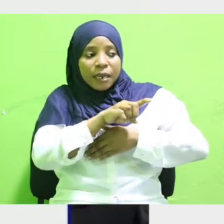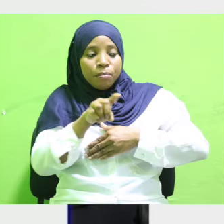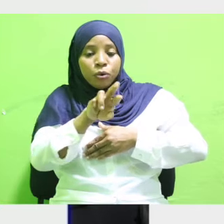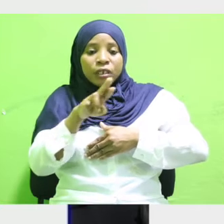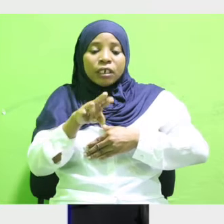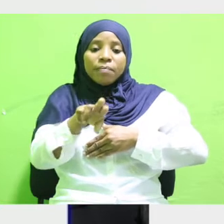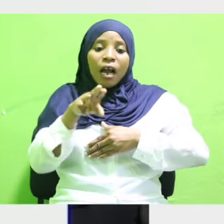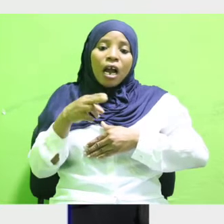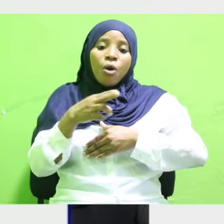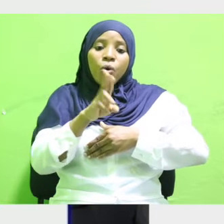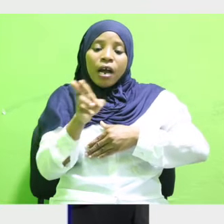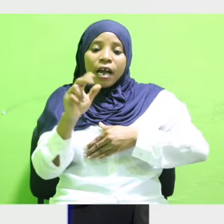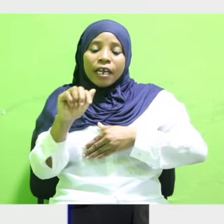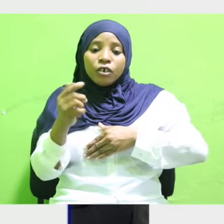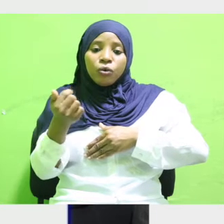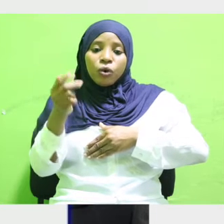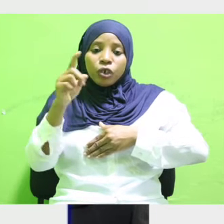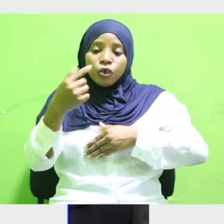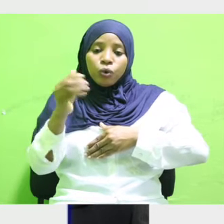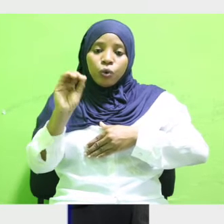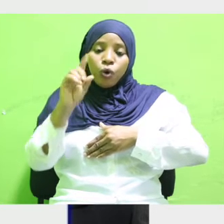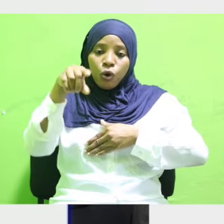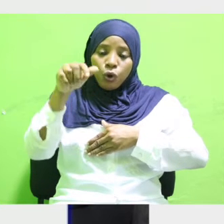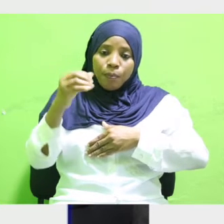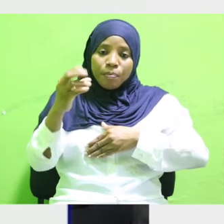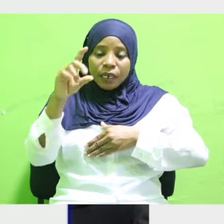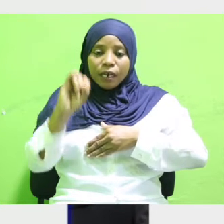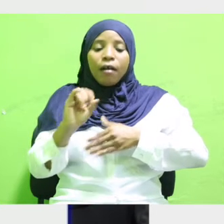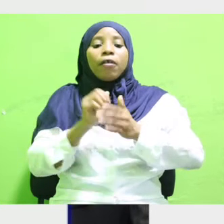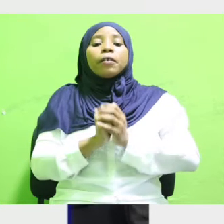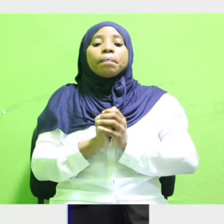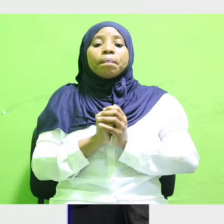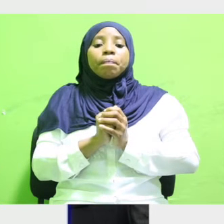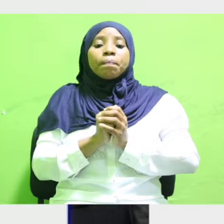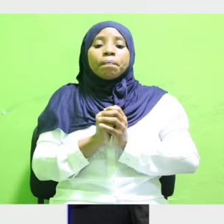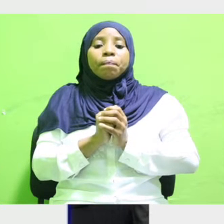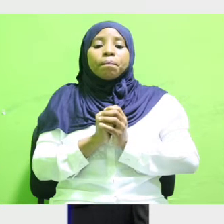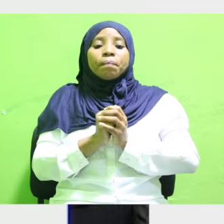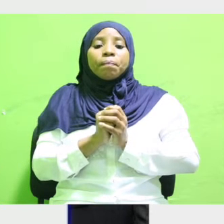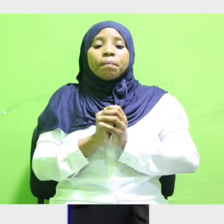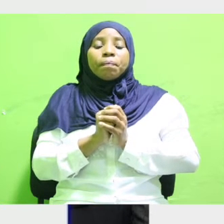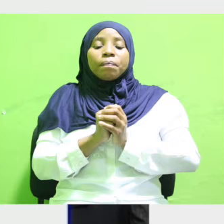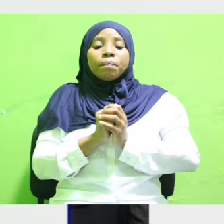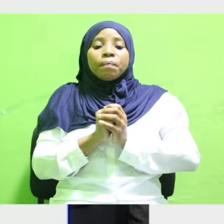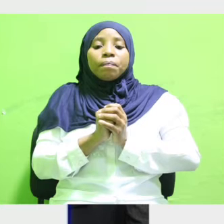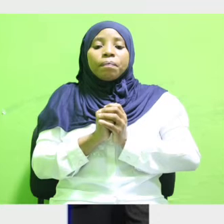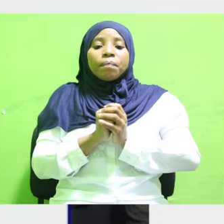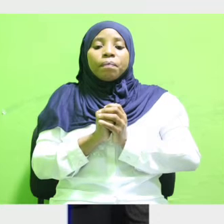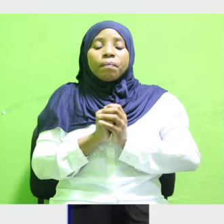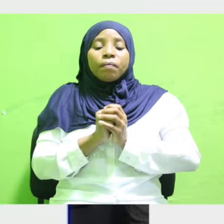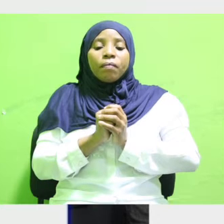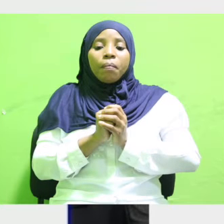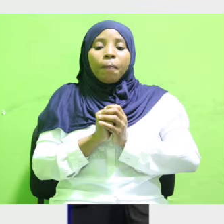which means it grows towards where water is located so that it can gain water for